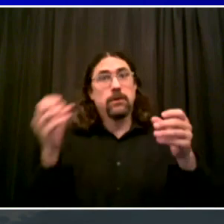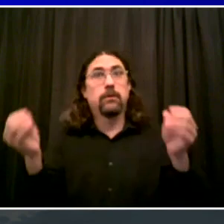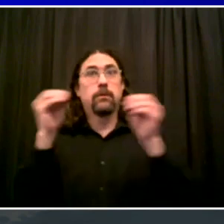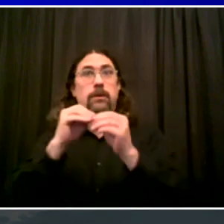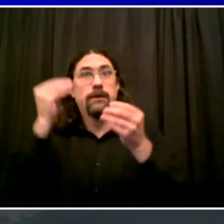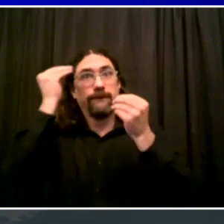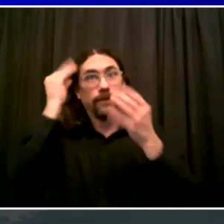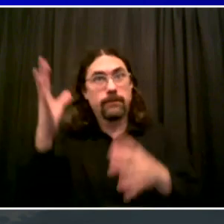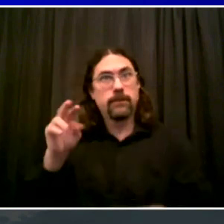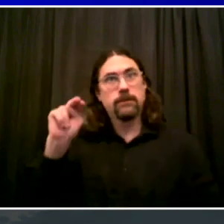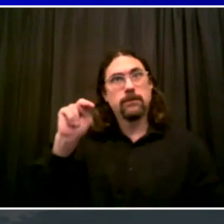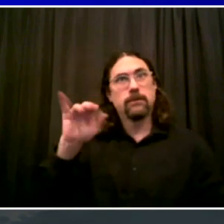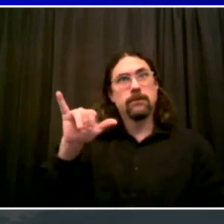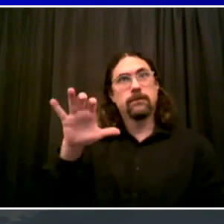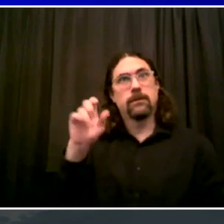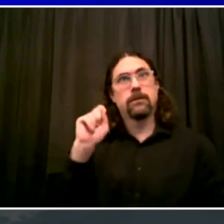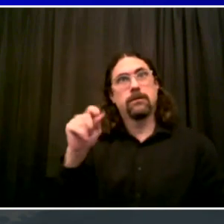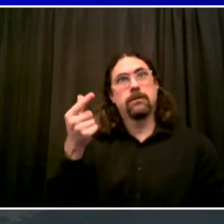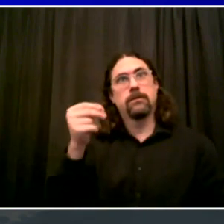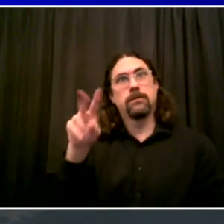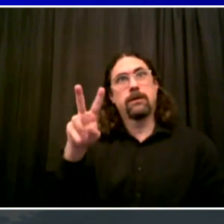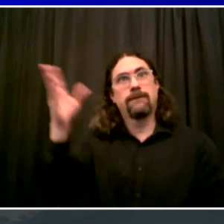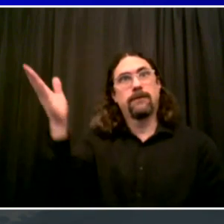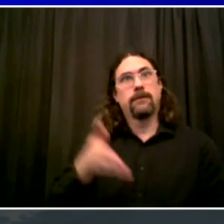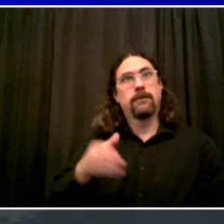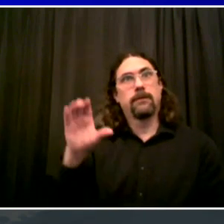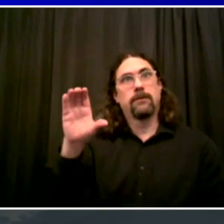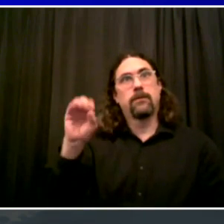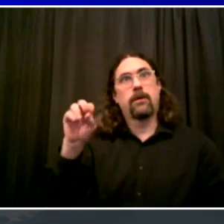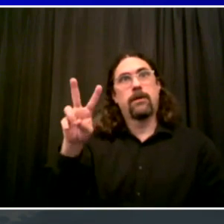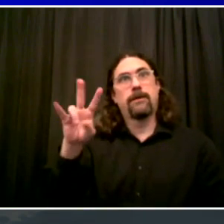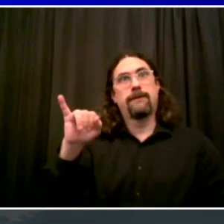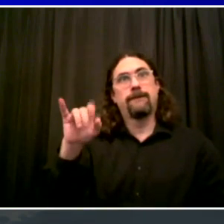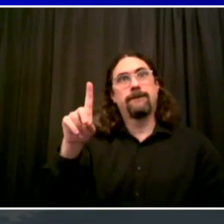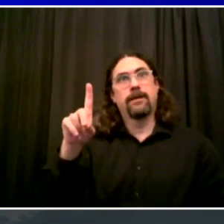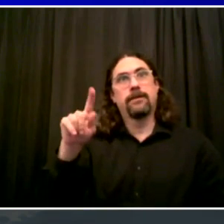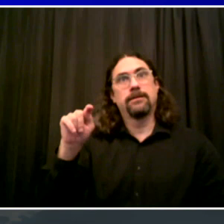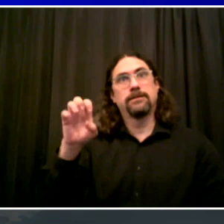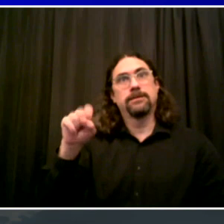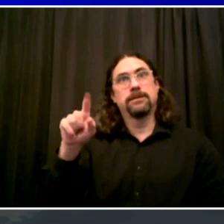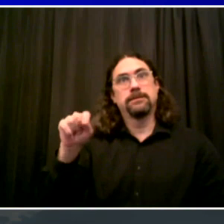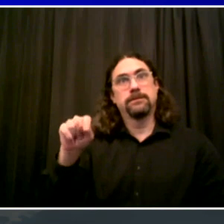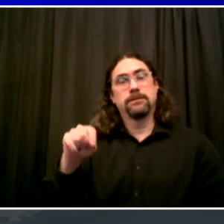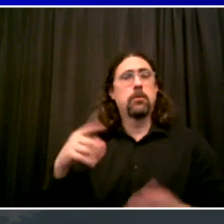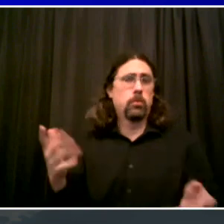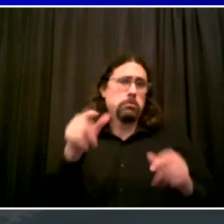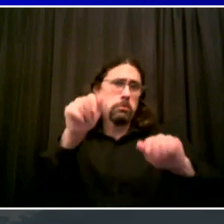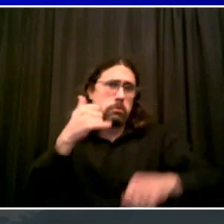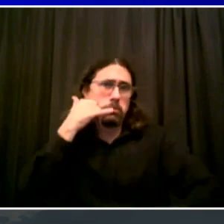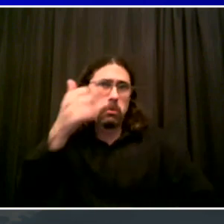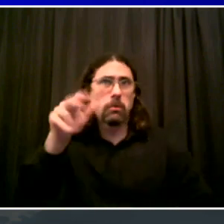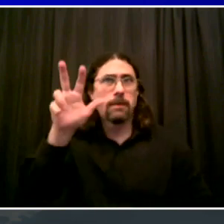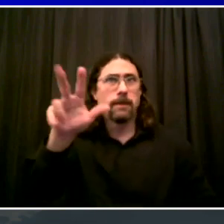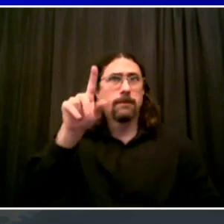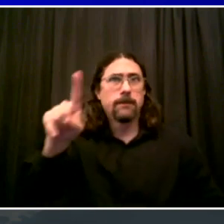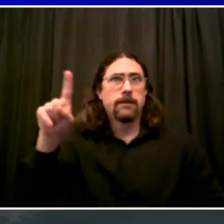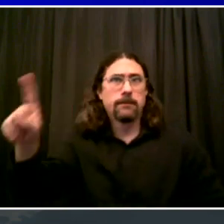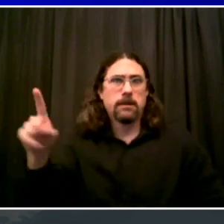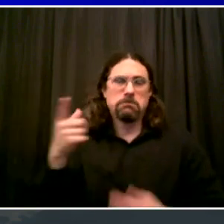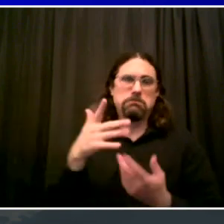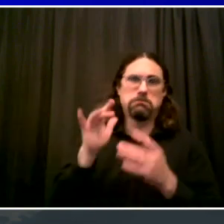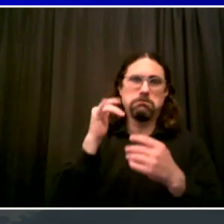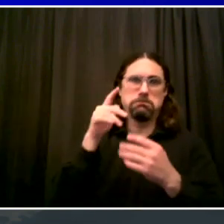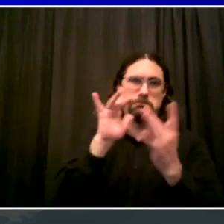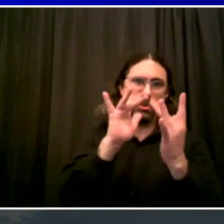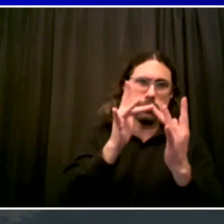or calling 311. Final point on this. If you have been at one of these protests, I